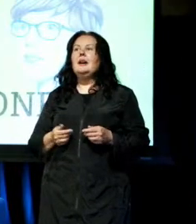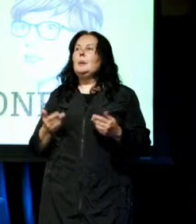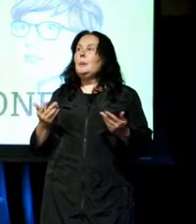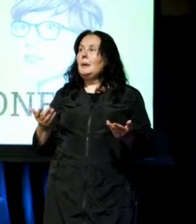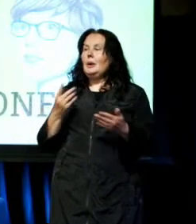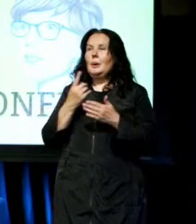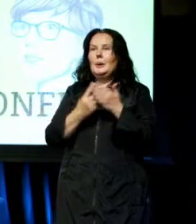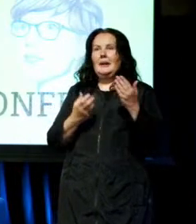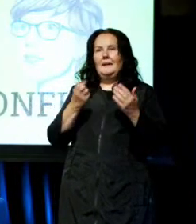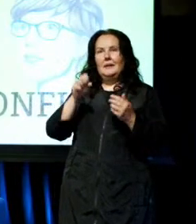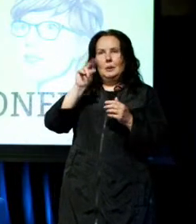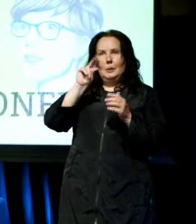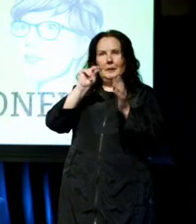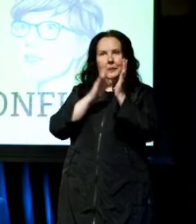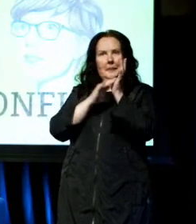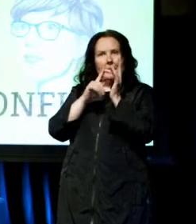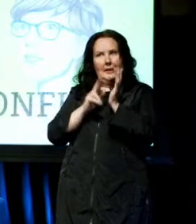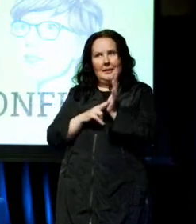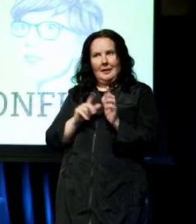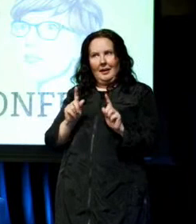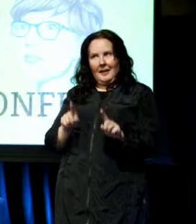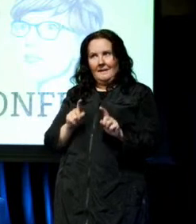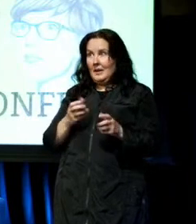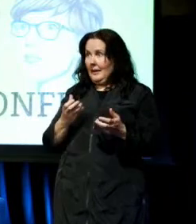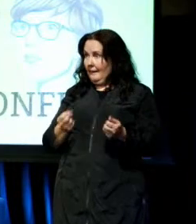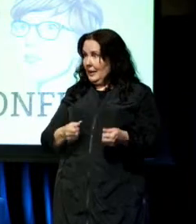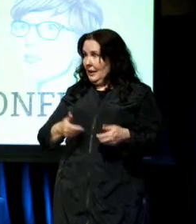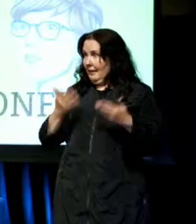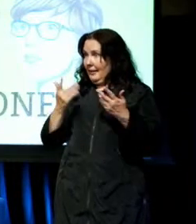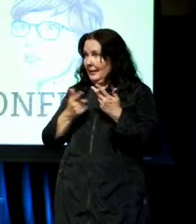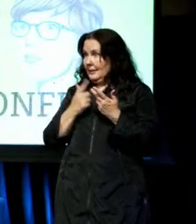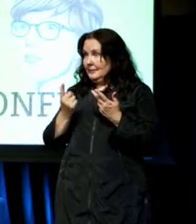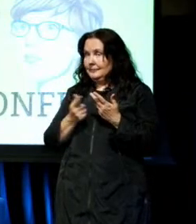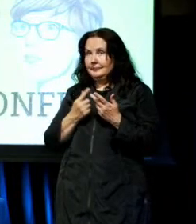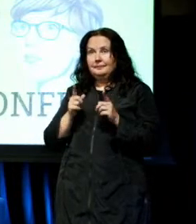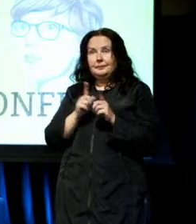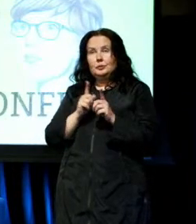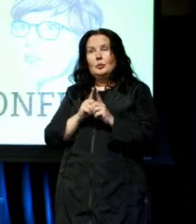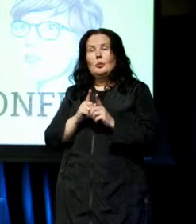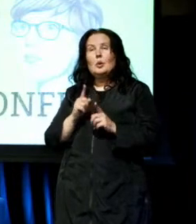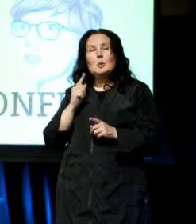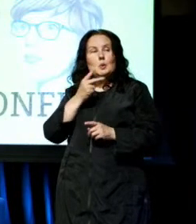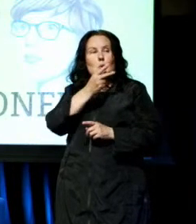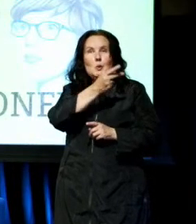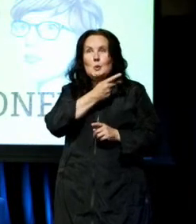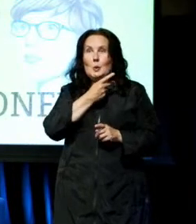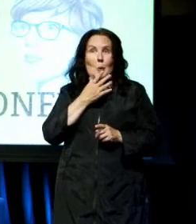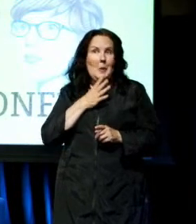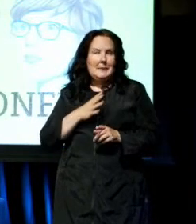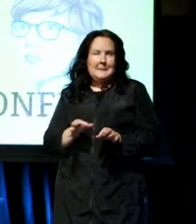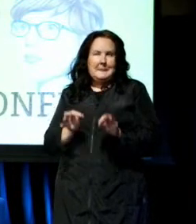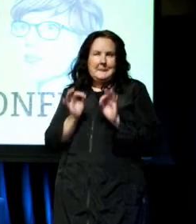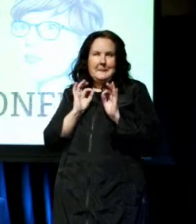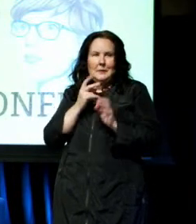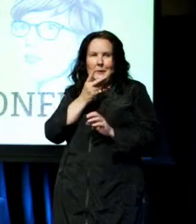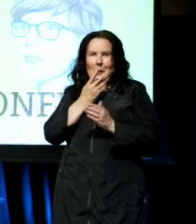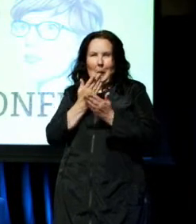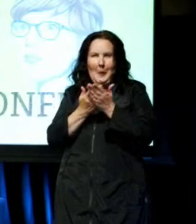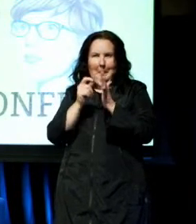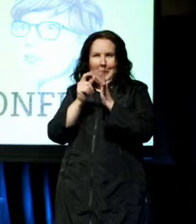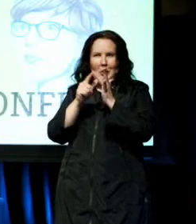We've only got 12 minutes left. Is there anything, Alistair, is anything you would particularly, you're on the podcast. You've been a fan